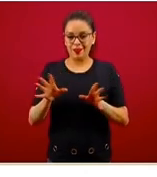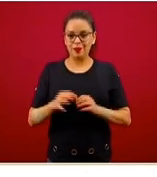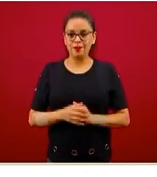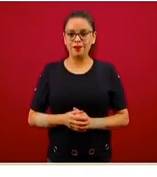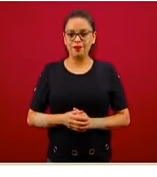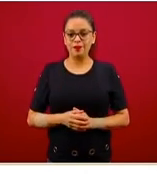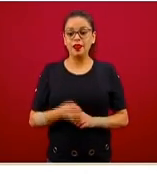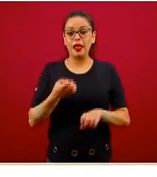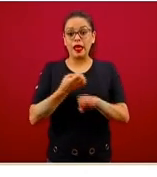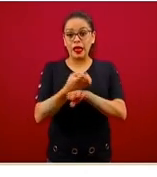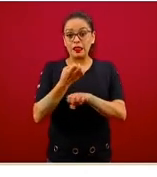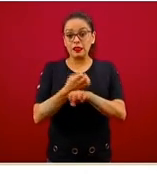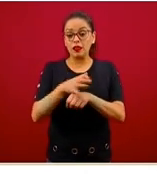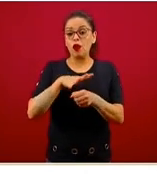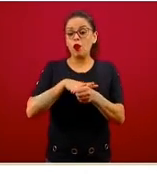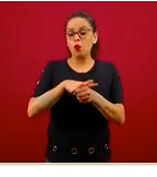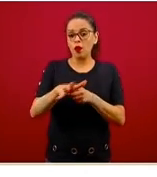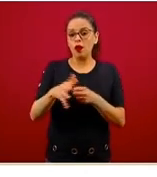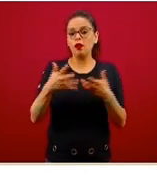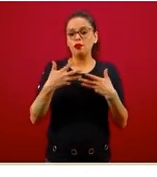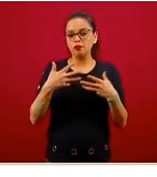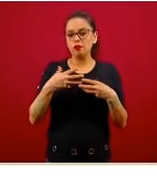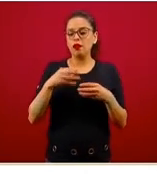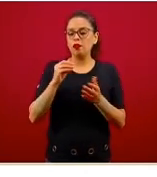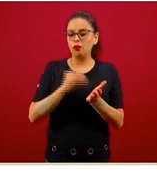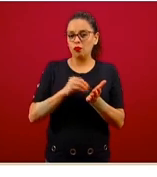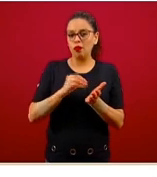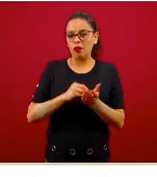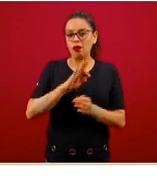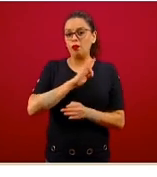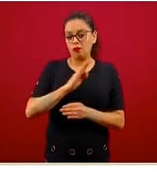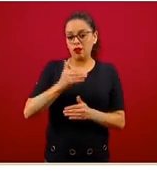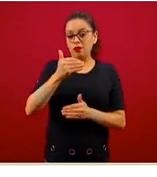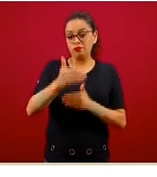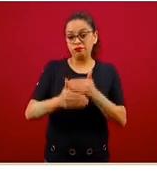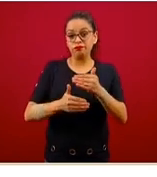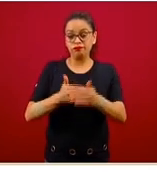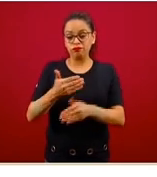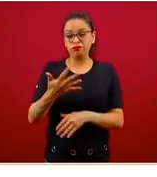Now we have the fatality distribution per